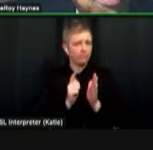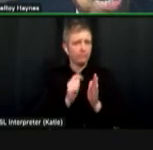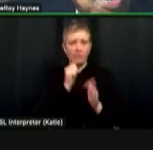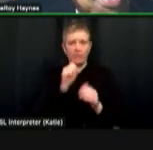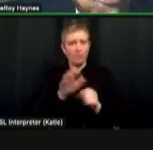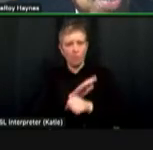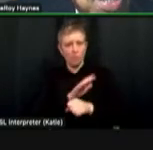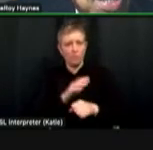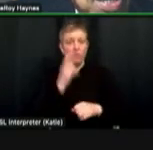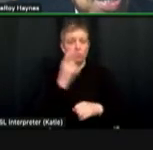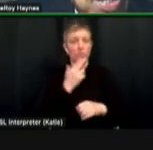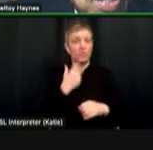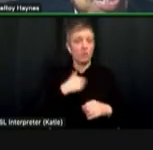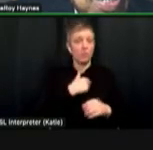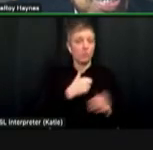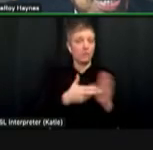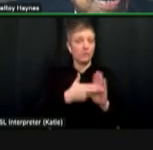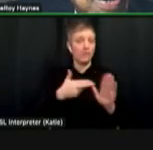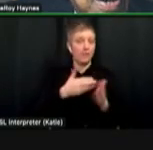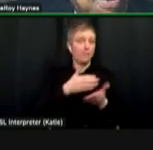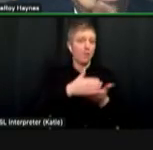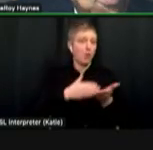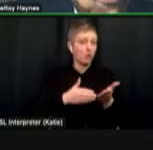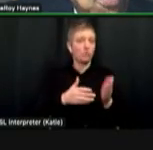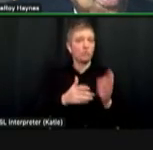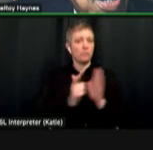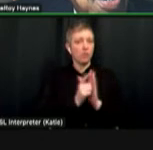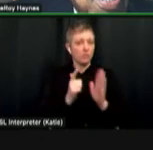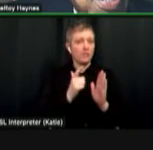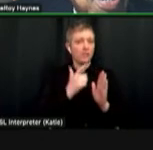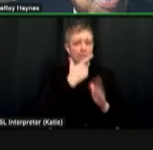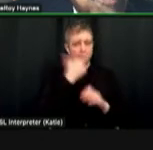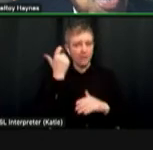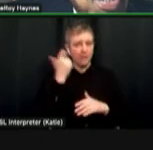prohibition? Because the officer